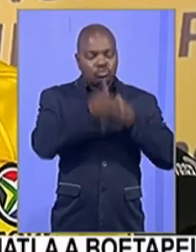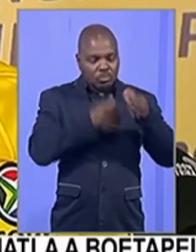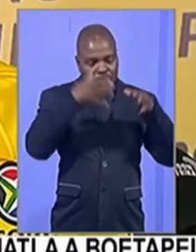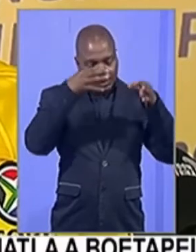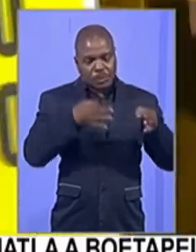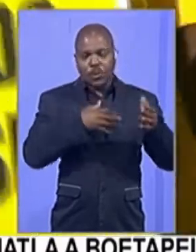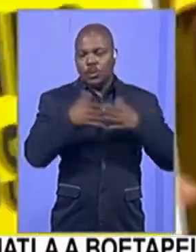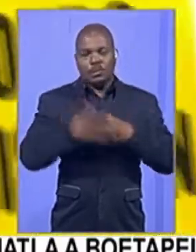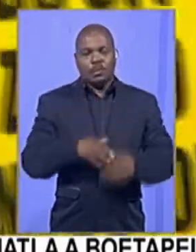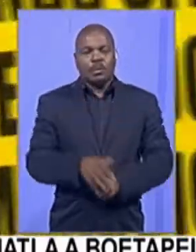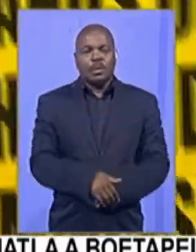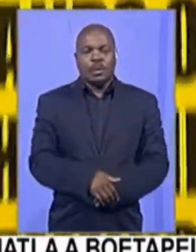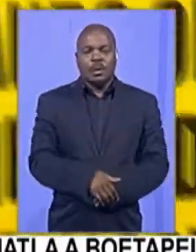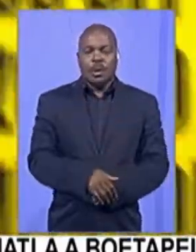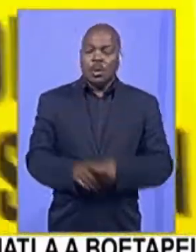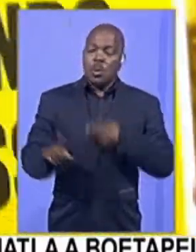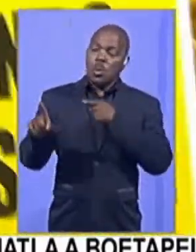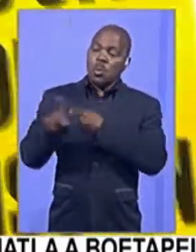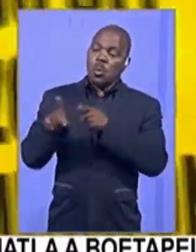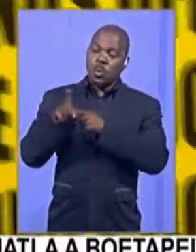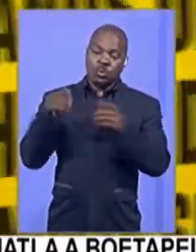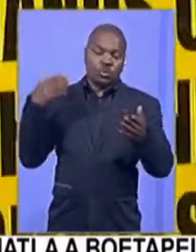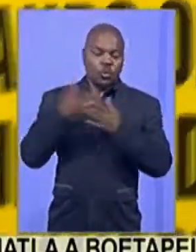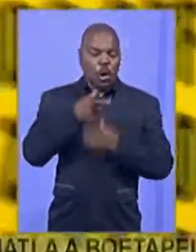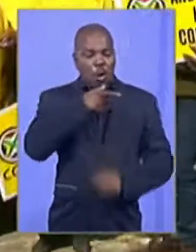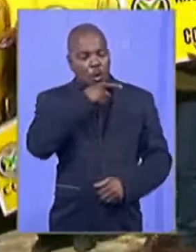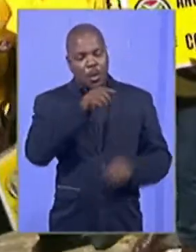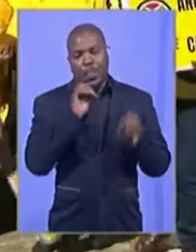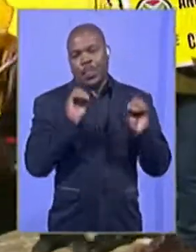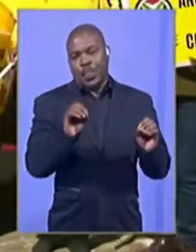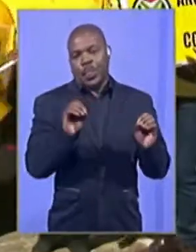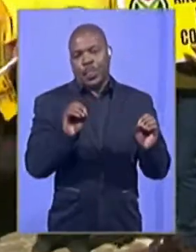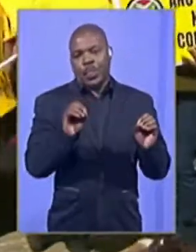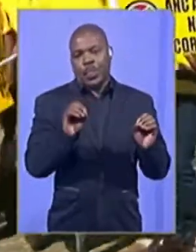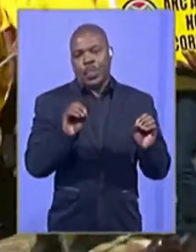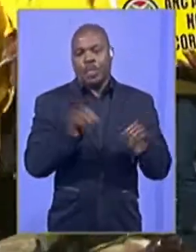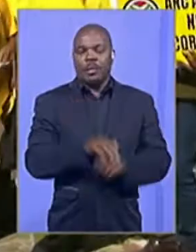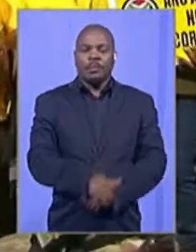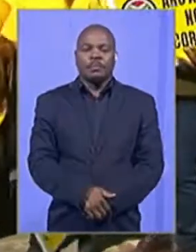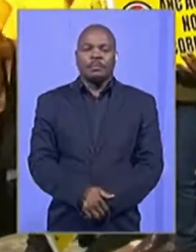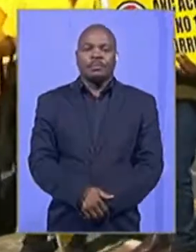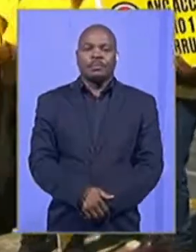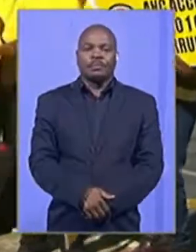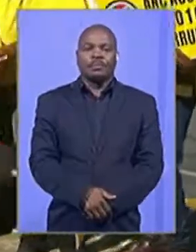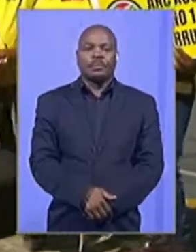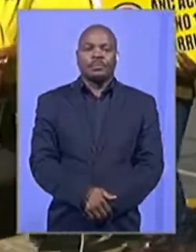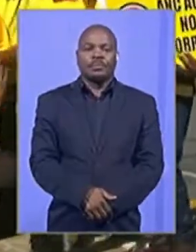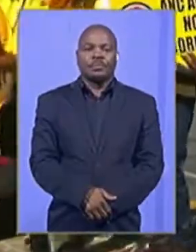whatever. Lekota ha so hlaisi maikutlo ka diketsa lotsena tsa morao rao tsa khopo.